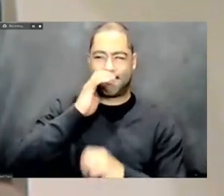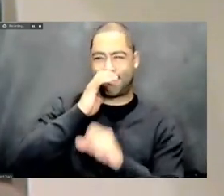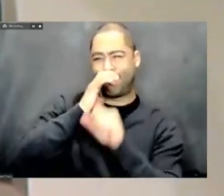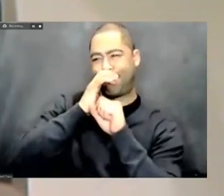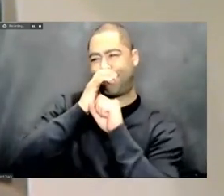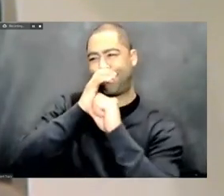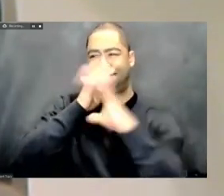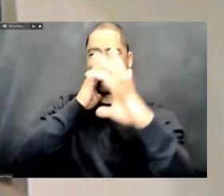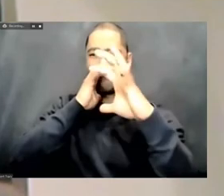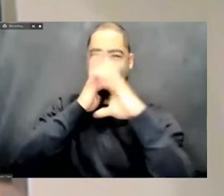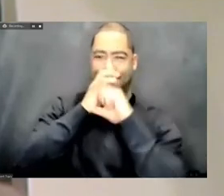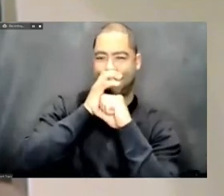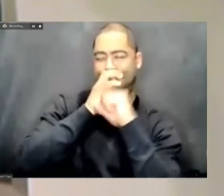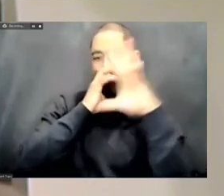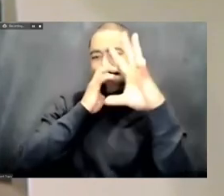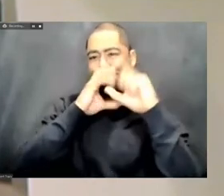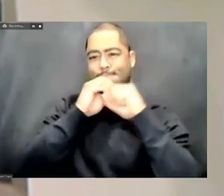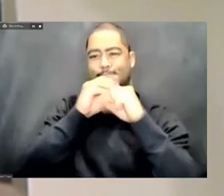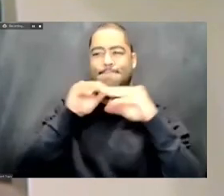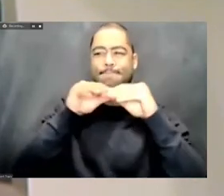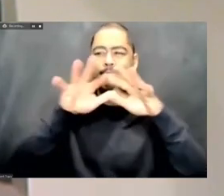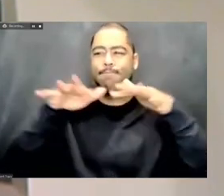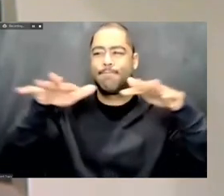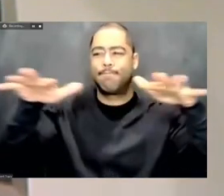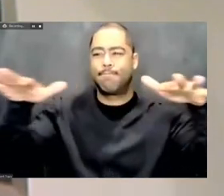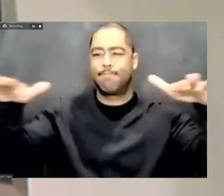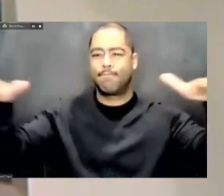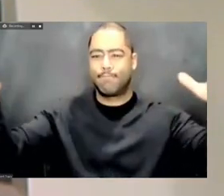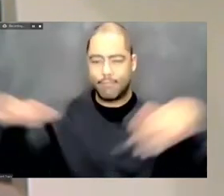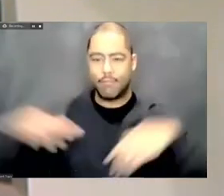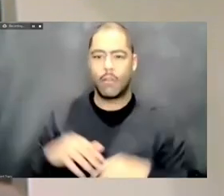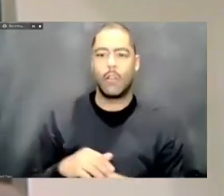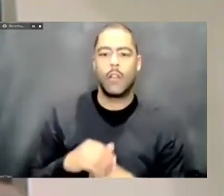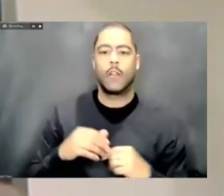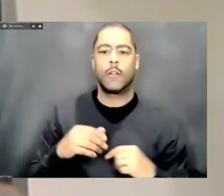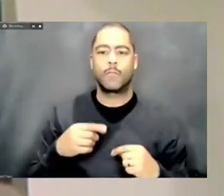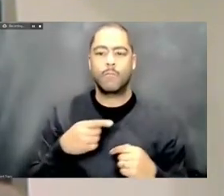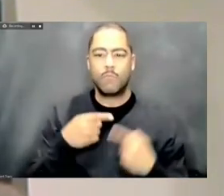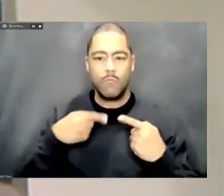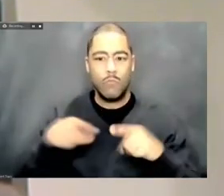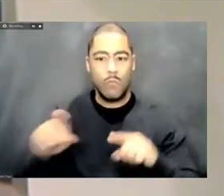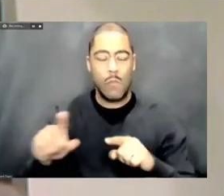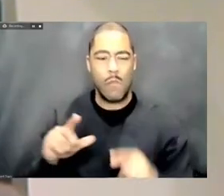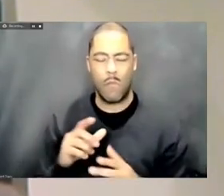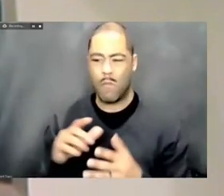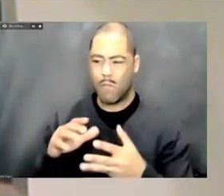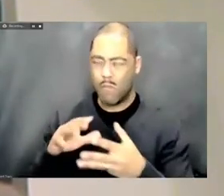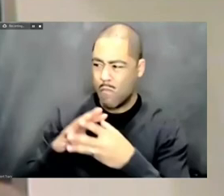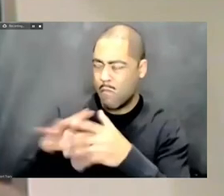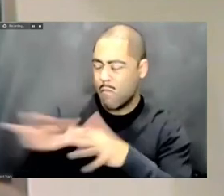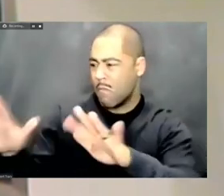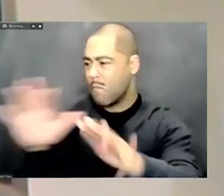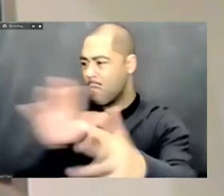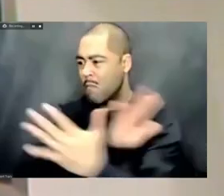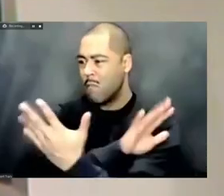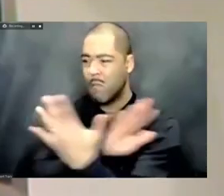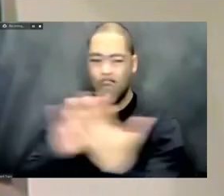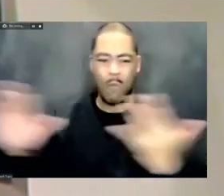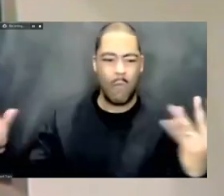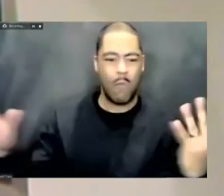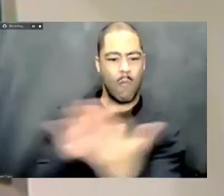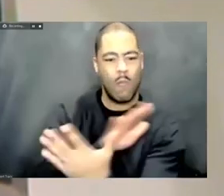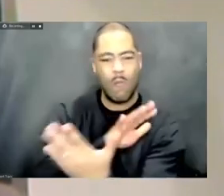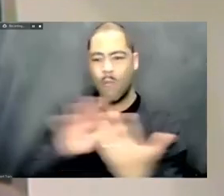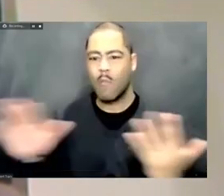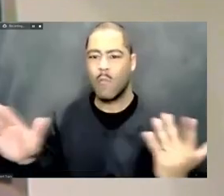and coils of our precious crowns during the graceful footsteps at noon and the lively sway at sunset. We